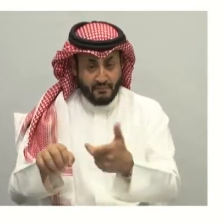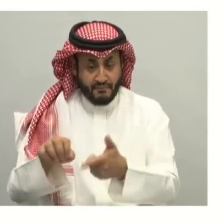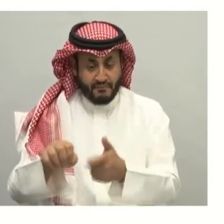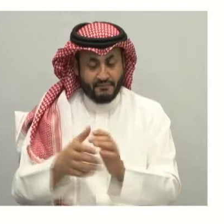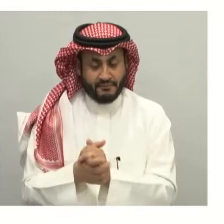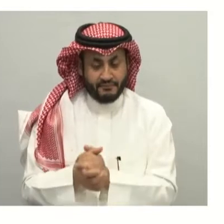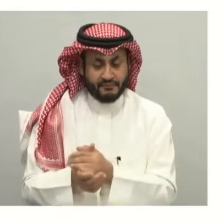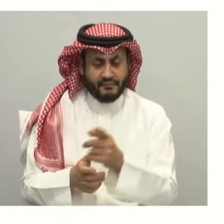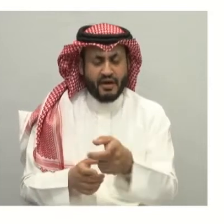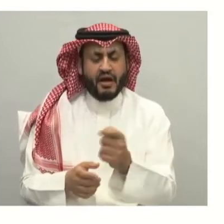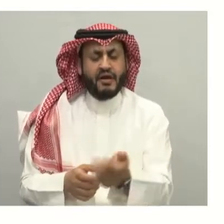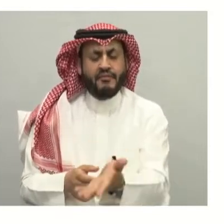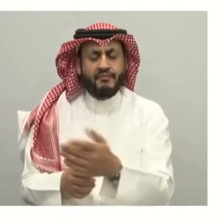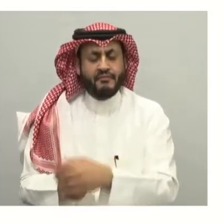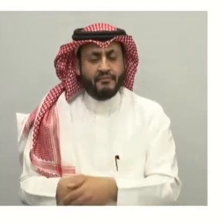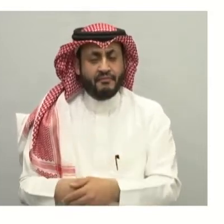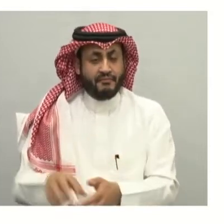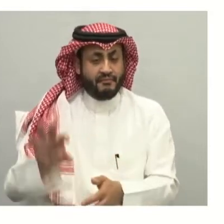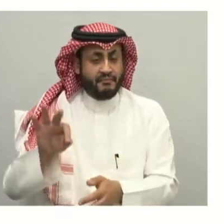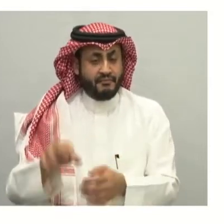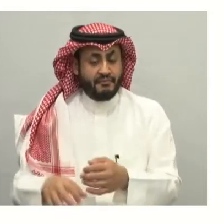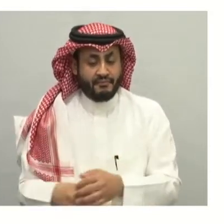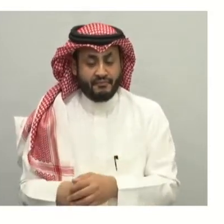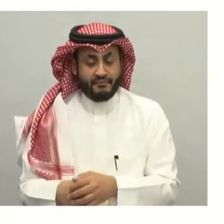Now you write the letters for this word.